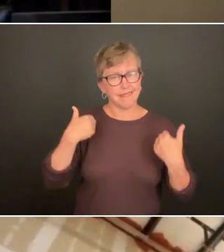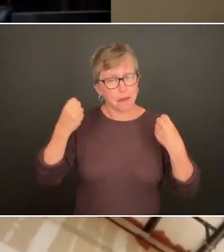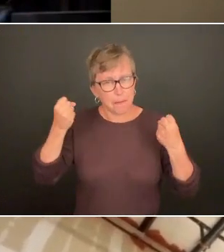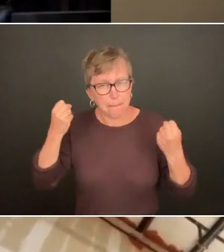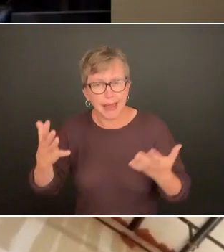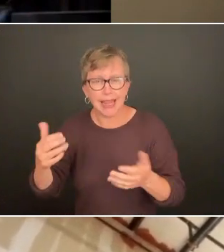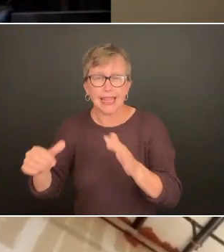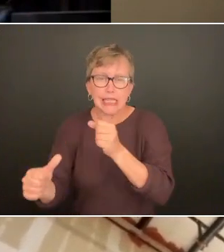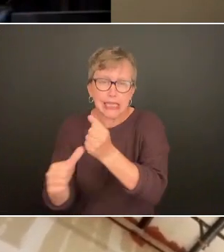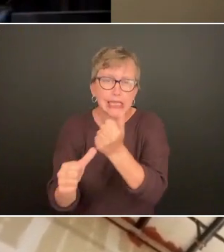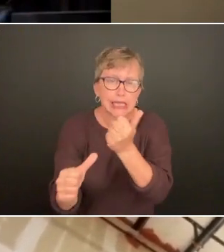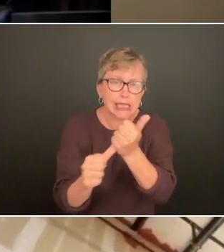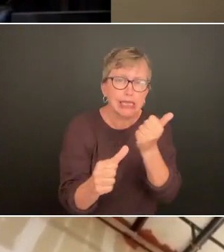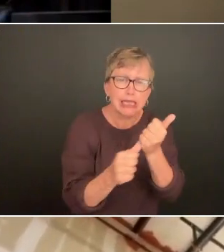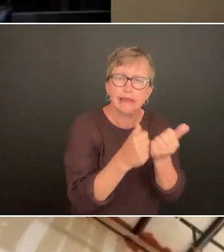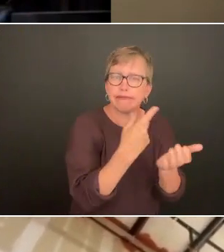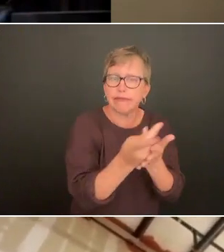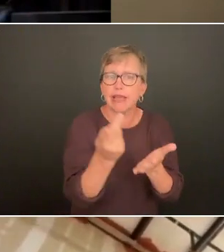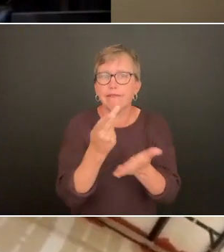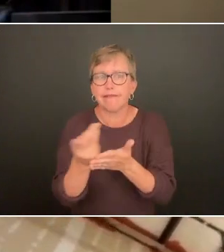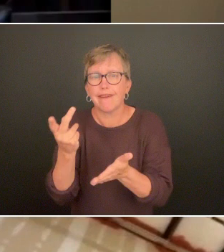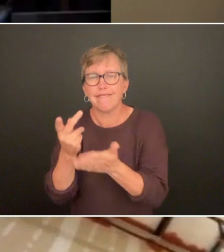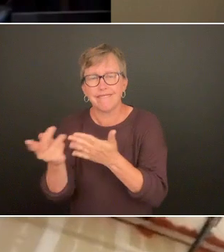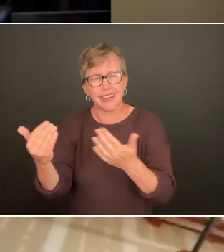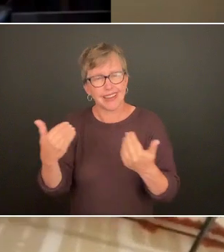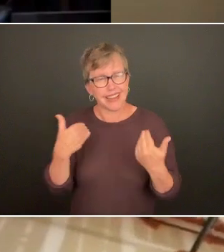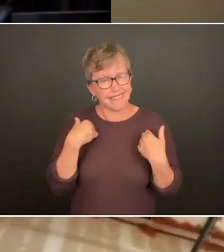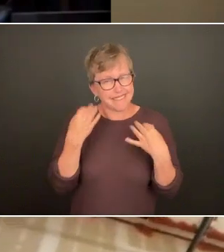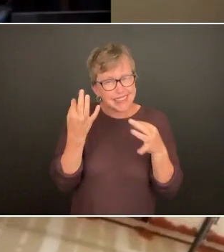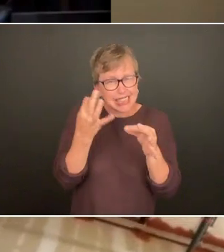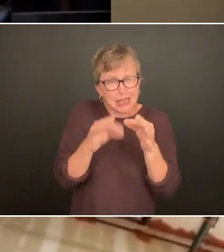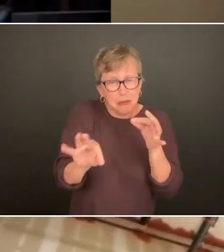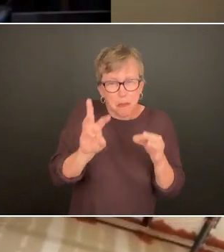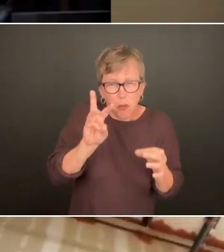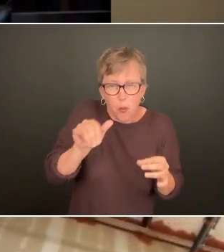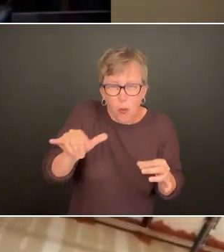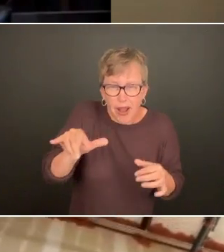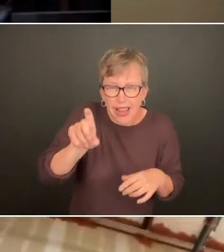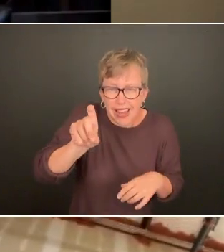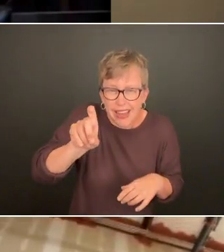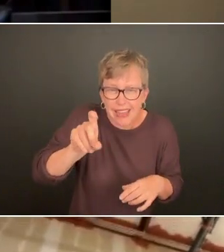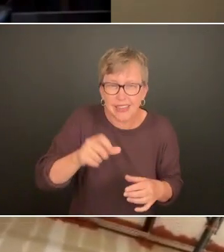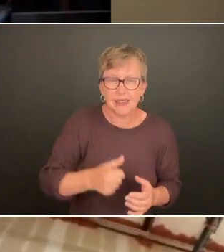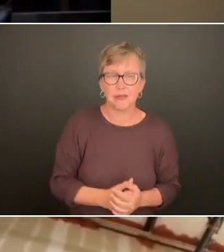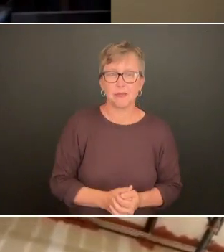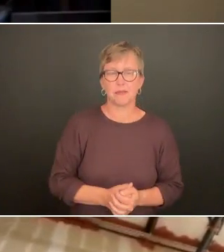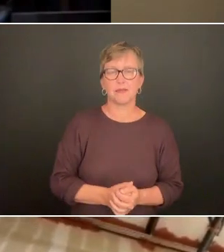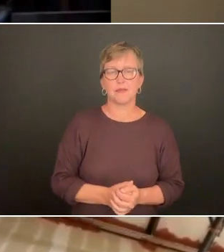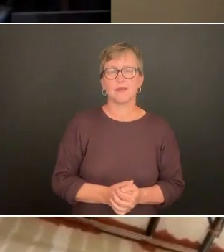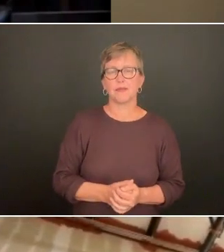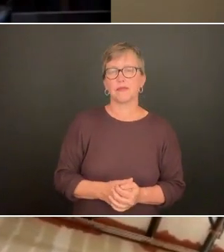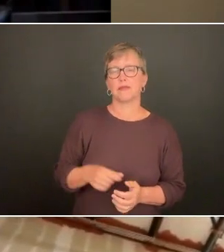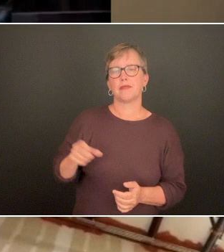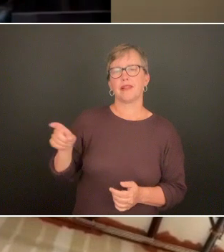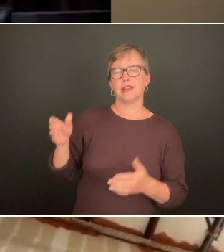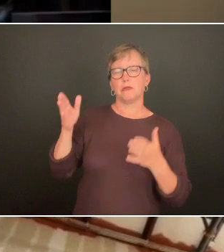We have many aids, no success. Is there a simple way to get and let it happen? Now, what